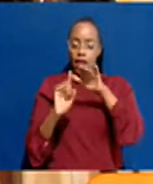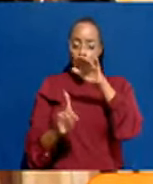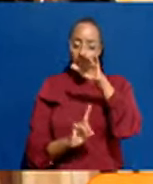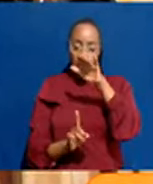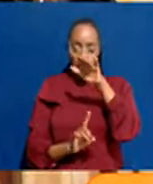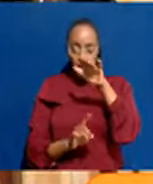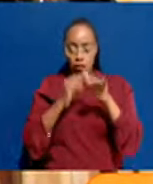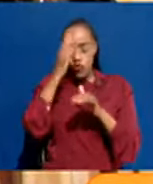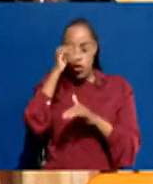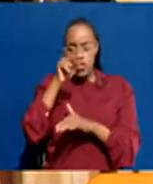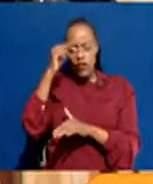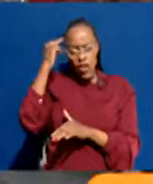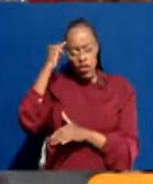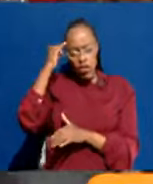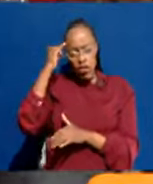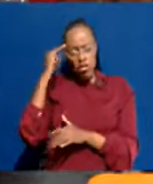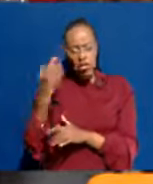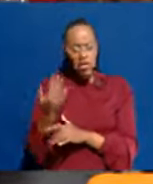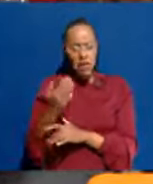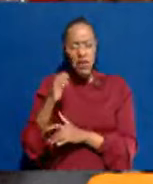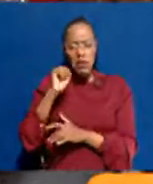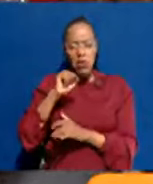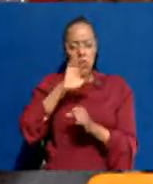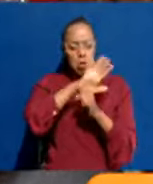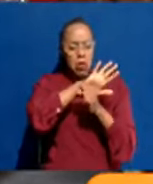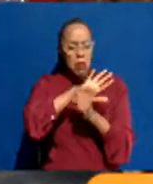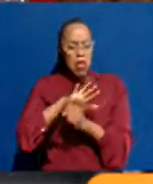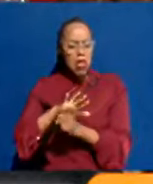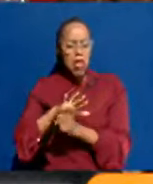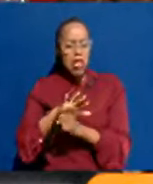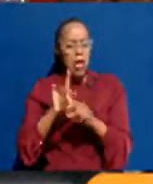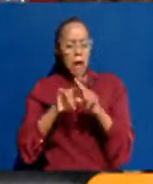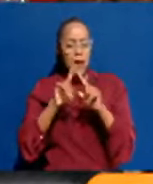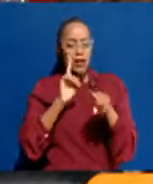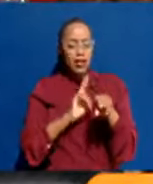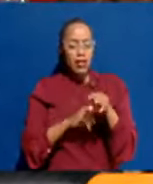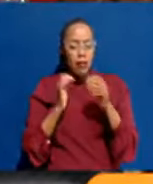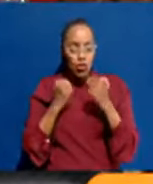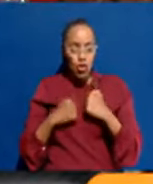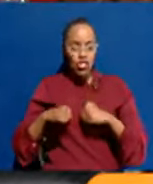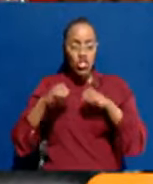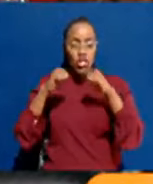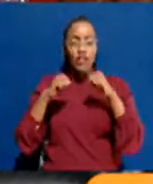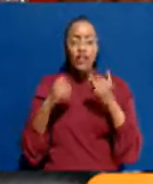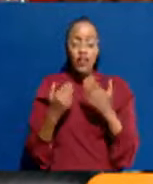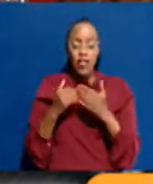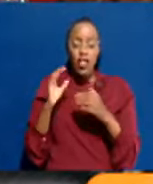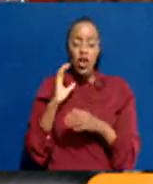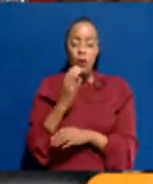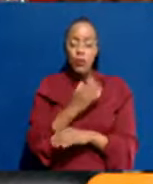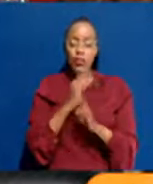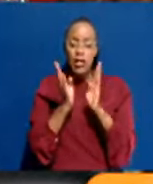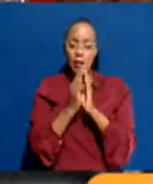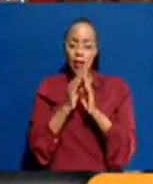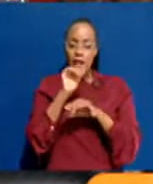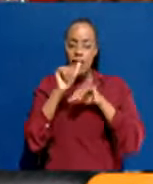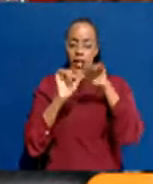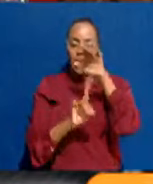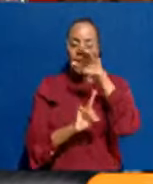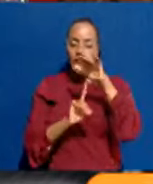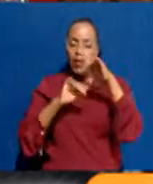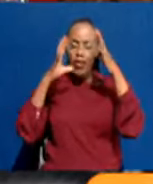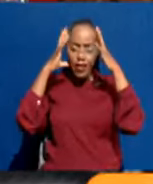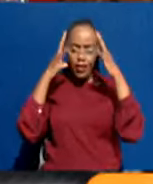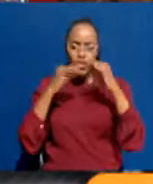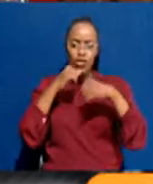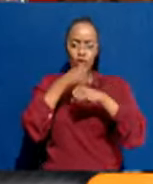Because he thought you'd be marginalized. But when we are chairing cabinet committee meetings, that's where the decisions are